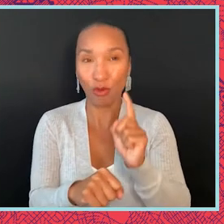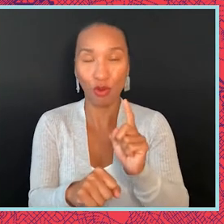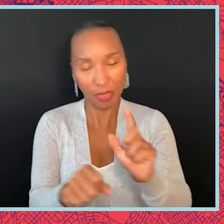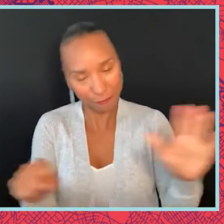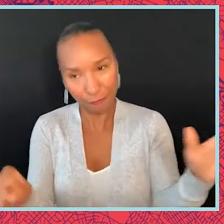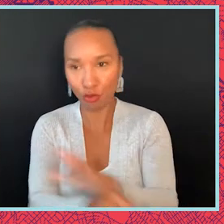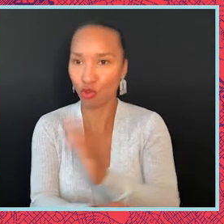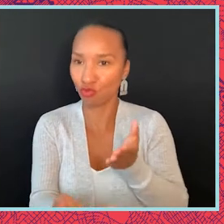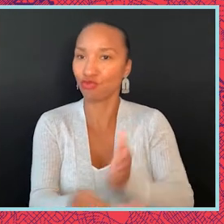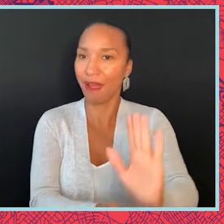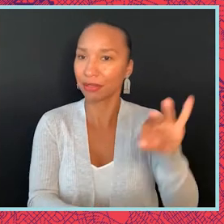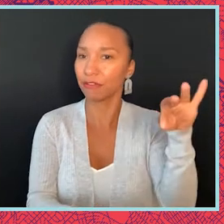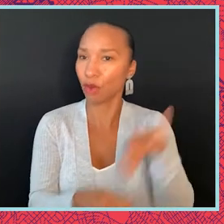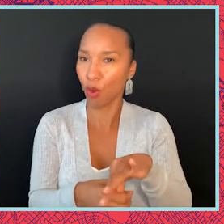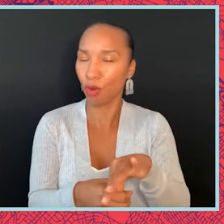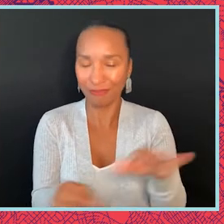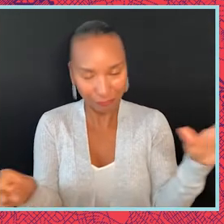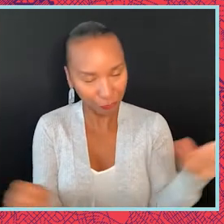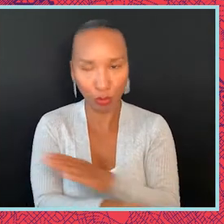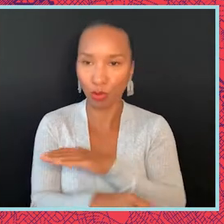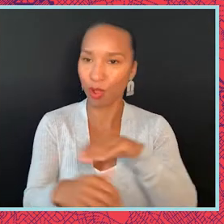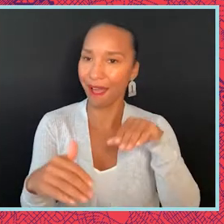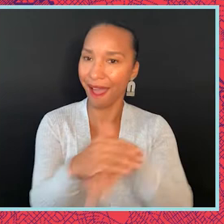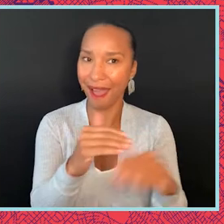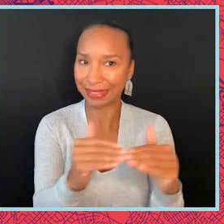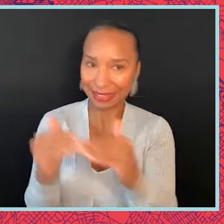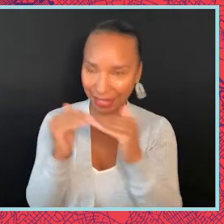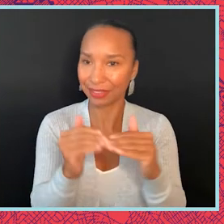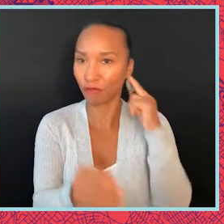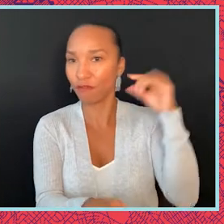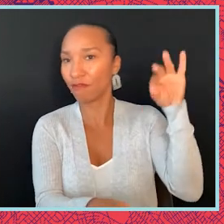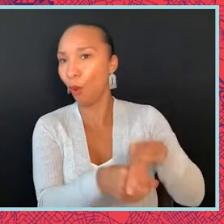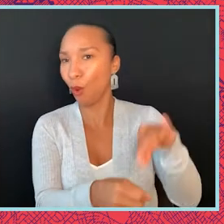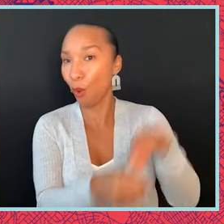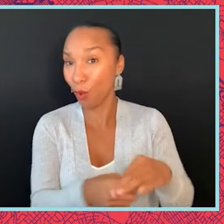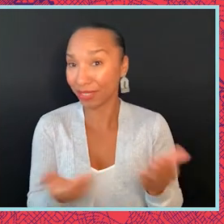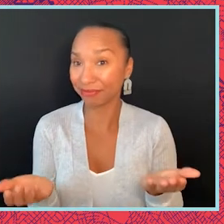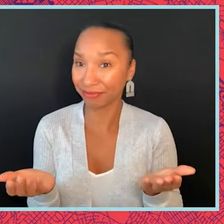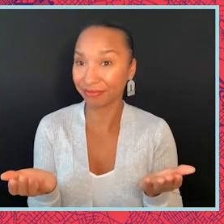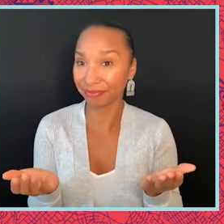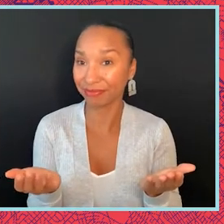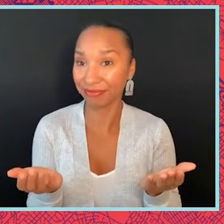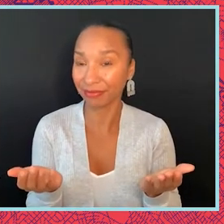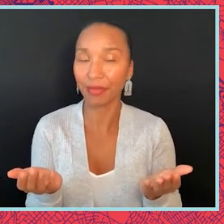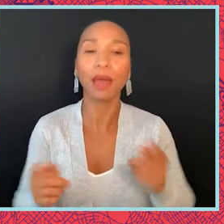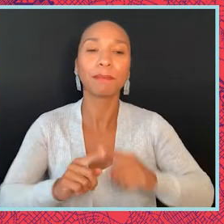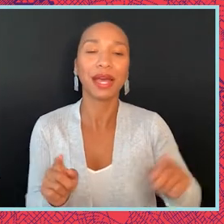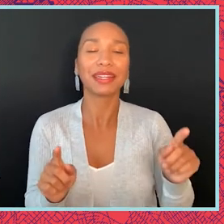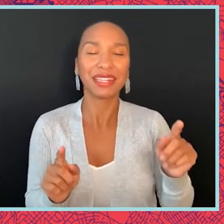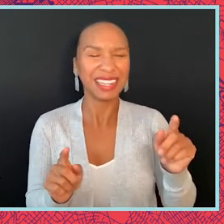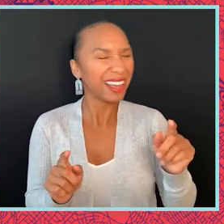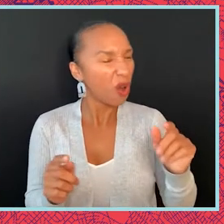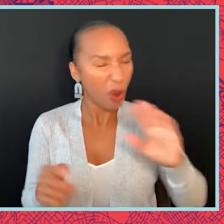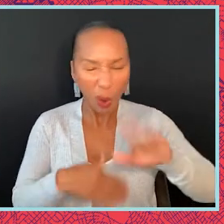full right to vote, for full access to the ballot. And but that's why it's so,